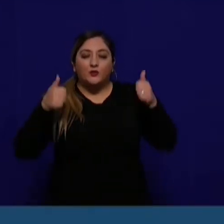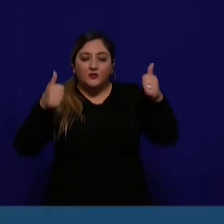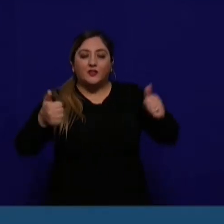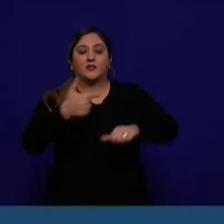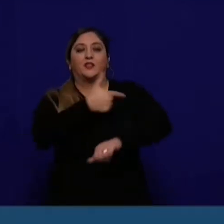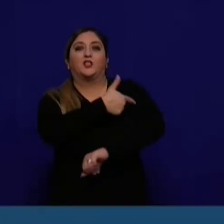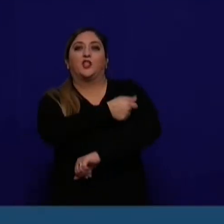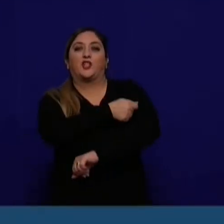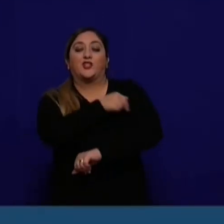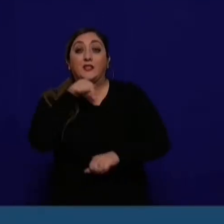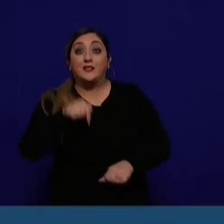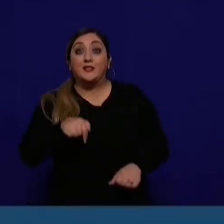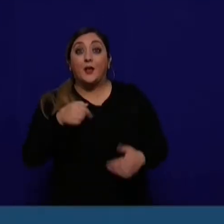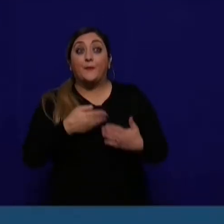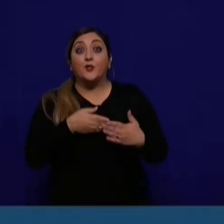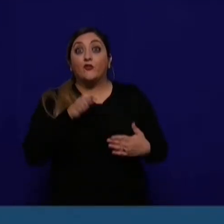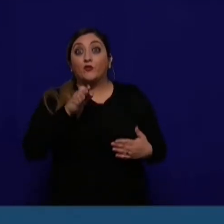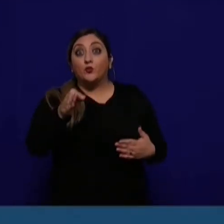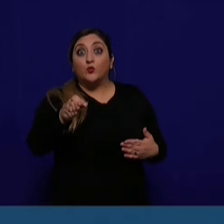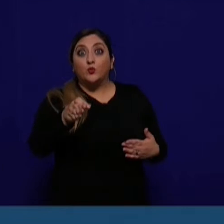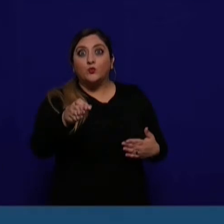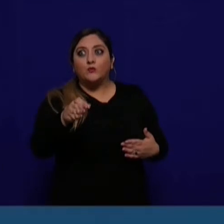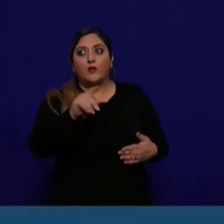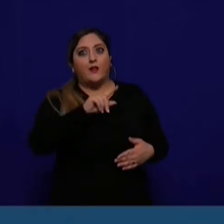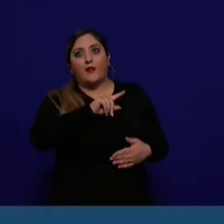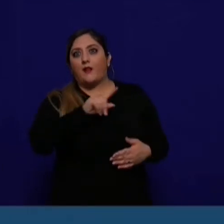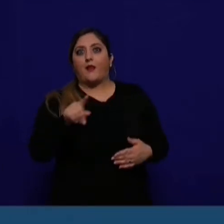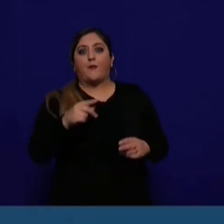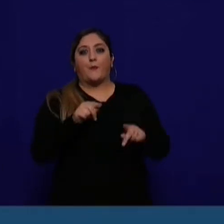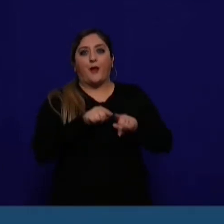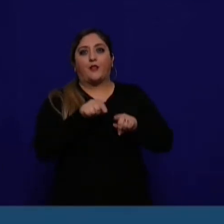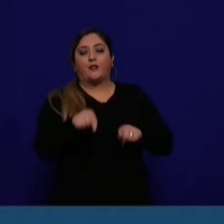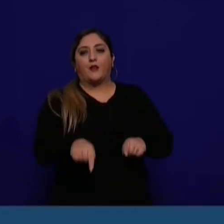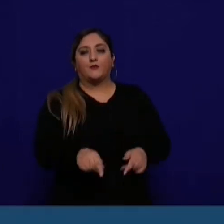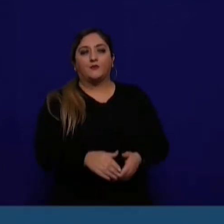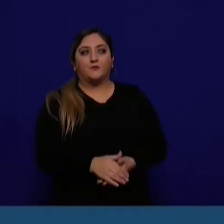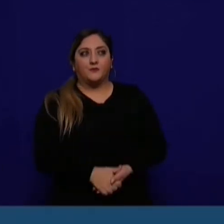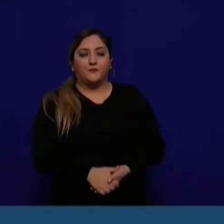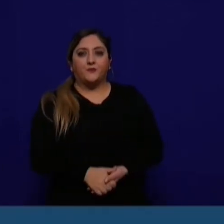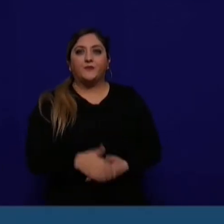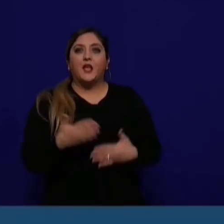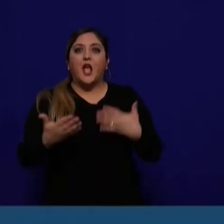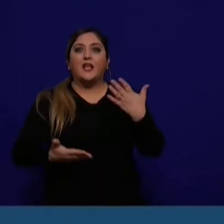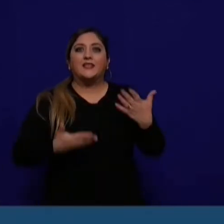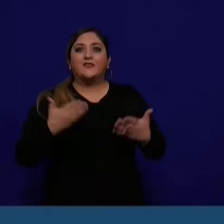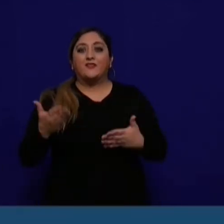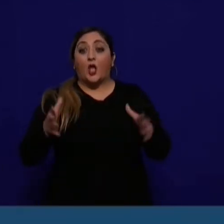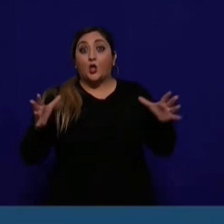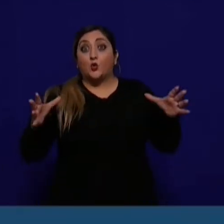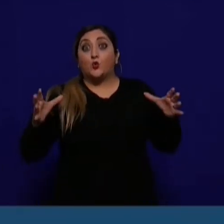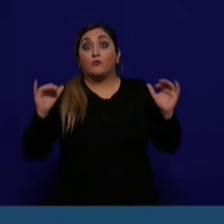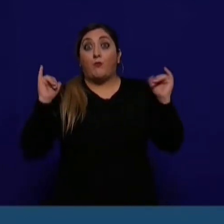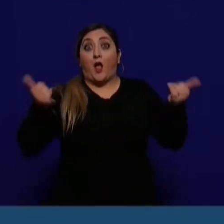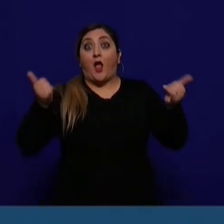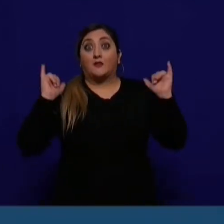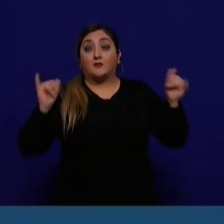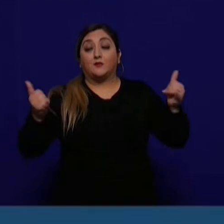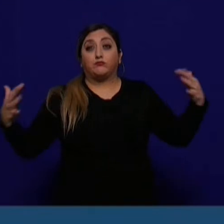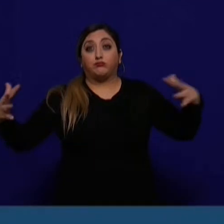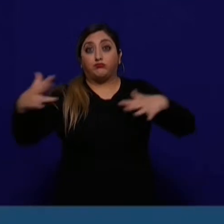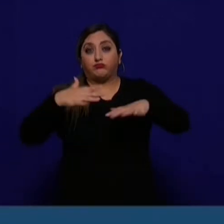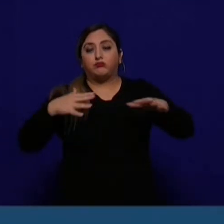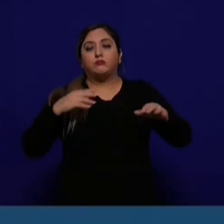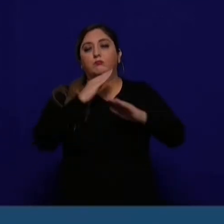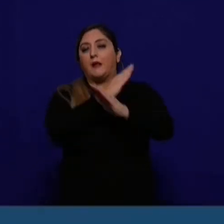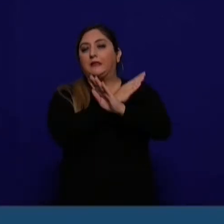nevitaw li nkunu nistgħu nimirdu wkoll bil-COVID. Fuq attivitajiet tal-massa bħalissa mhumiex